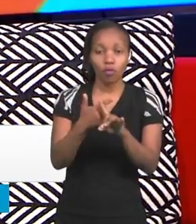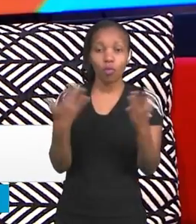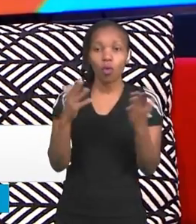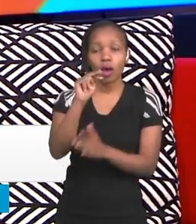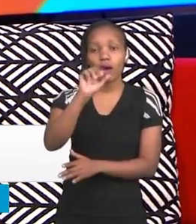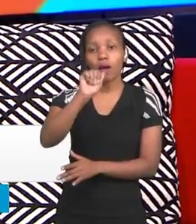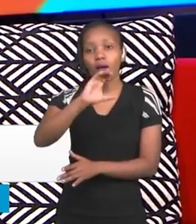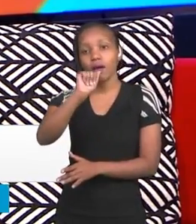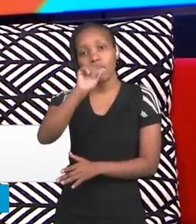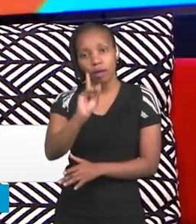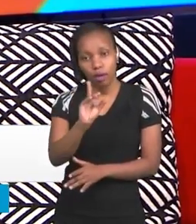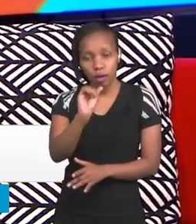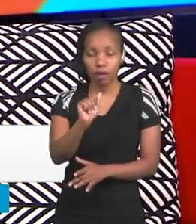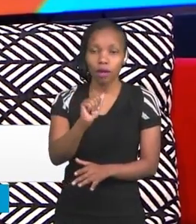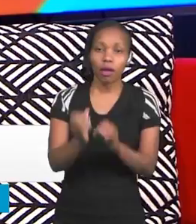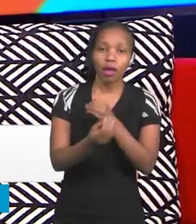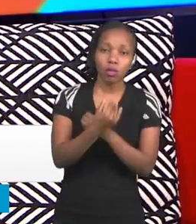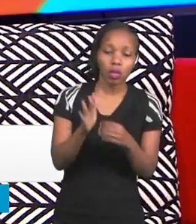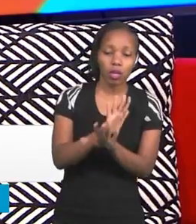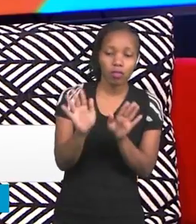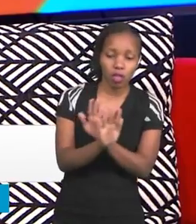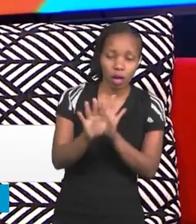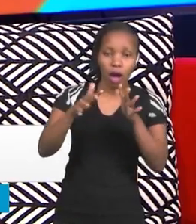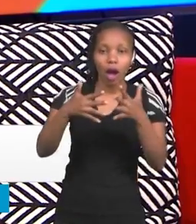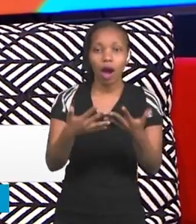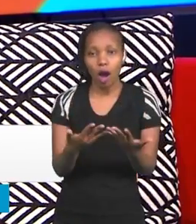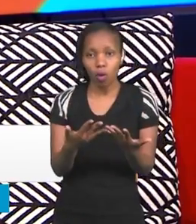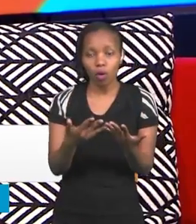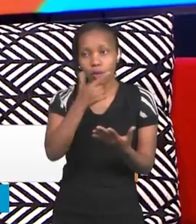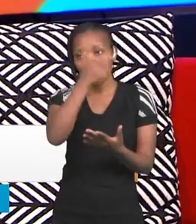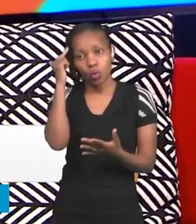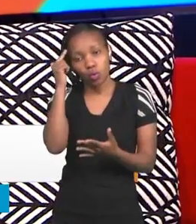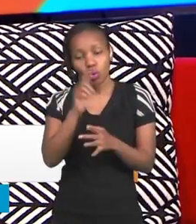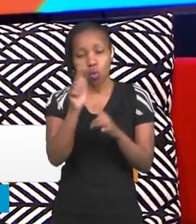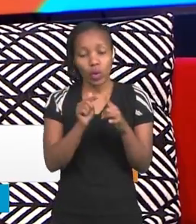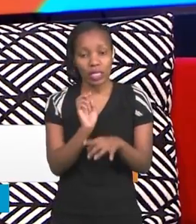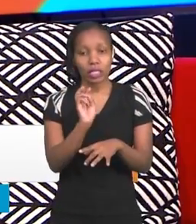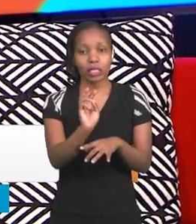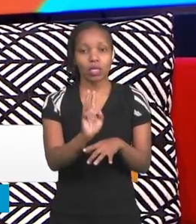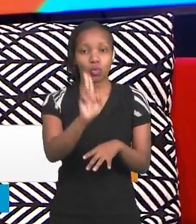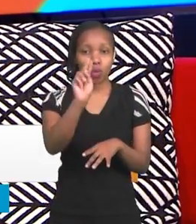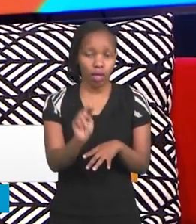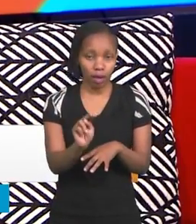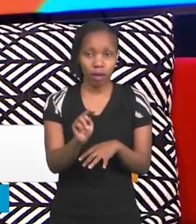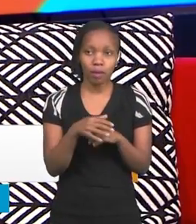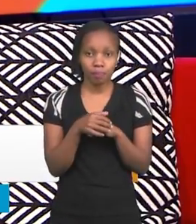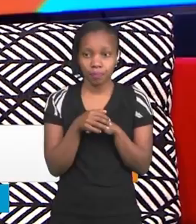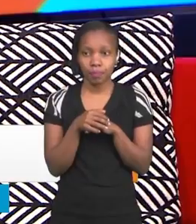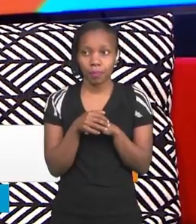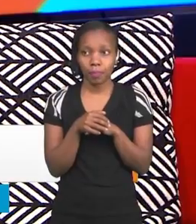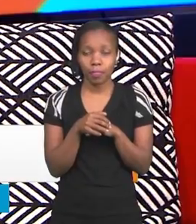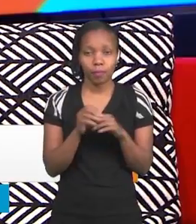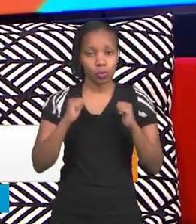the situation on the ground and how this can be turned. Because all the same, when you see the United Nations